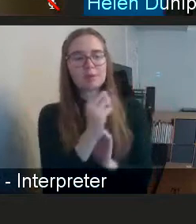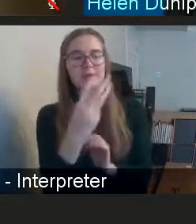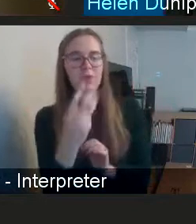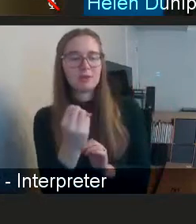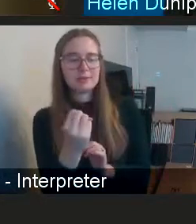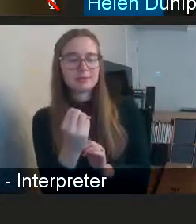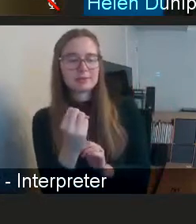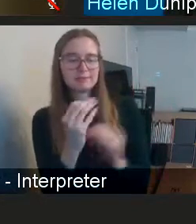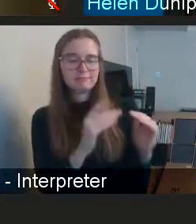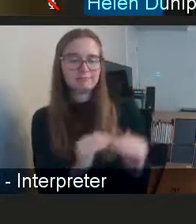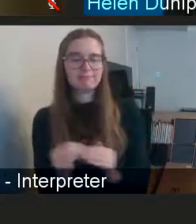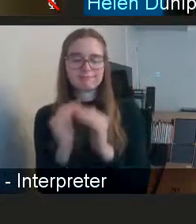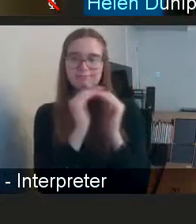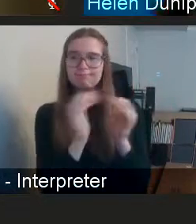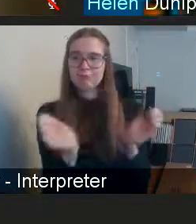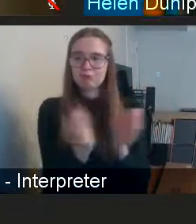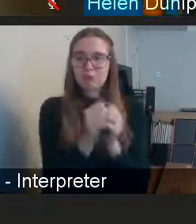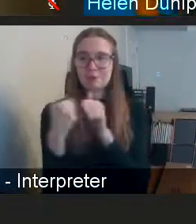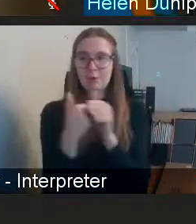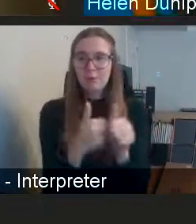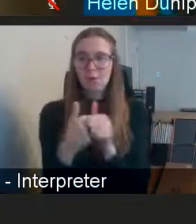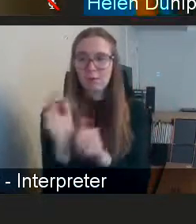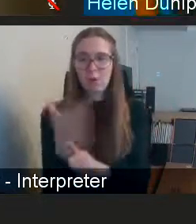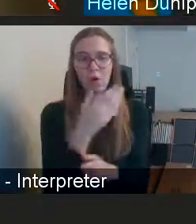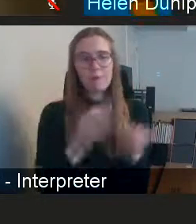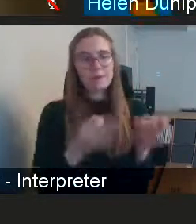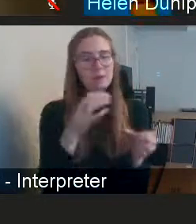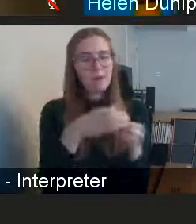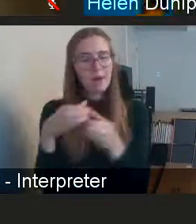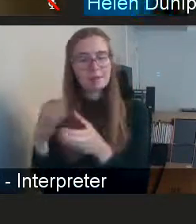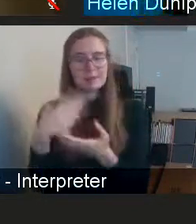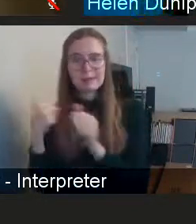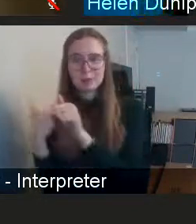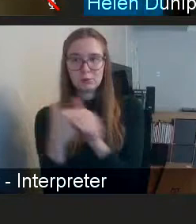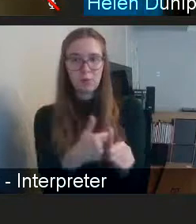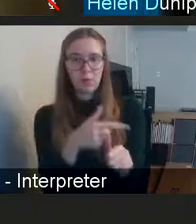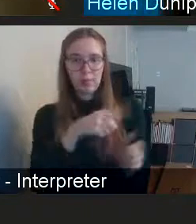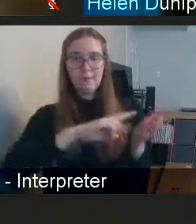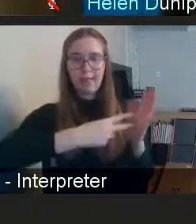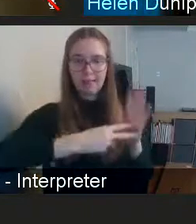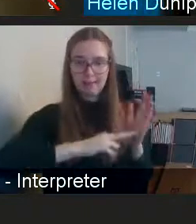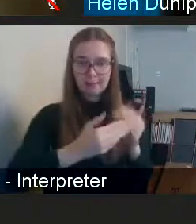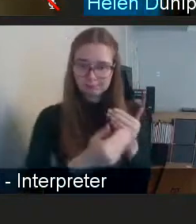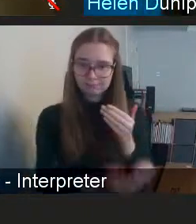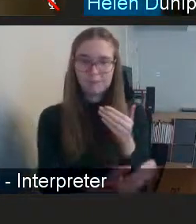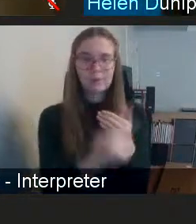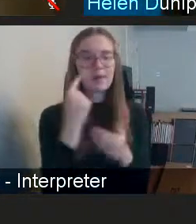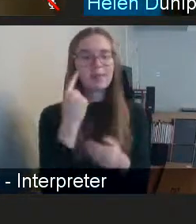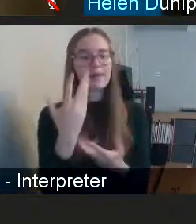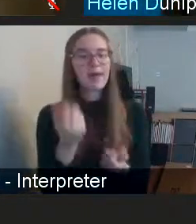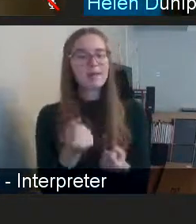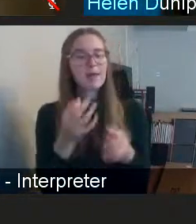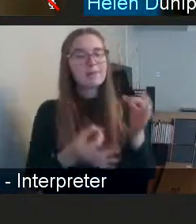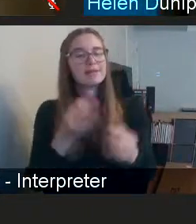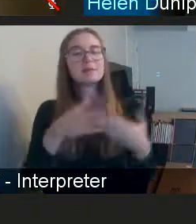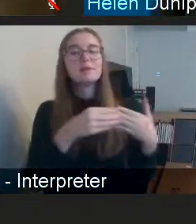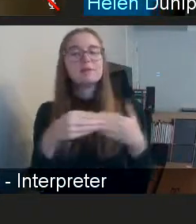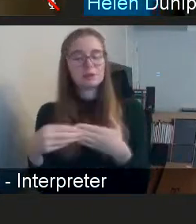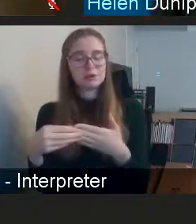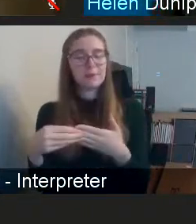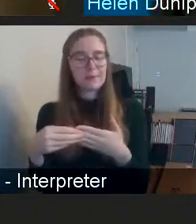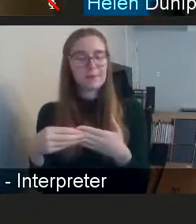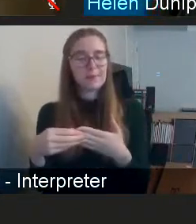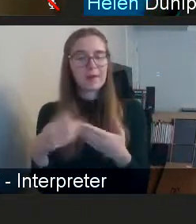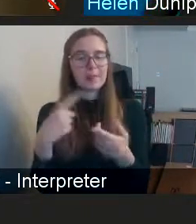unanimous you know, consensual support from across political parties represented in the council. So I think having that kind of political leadership and